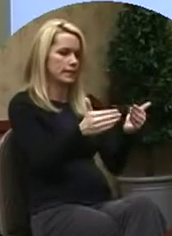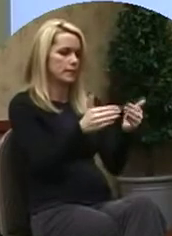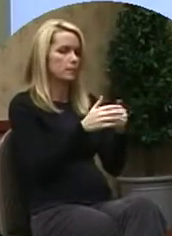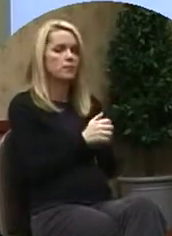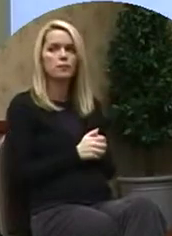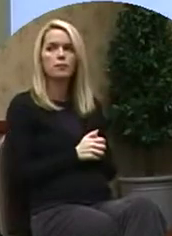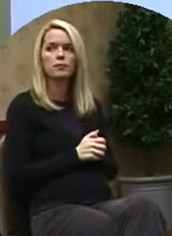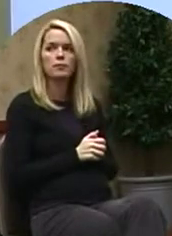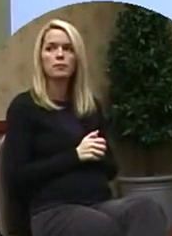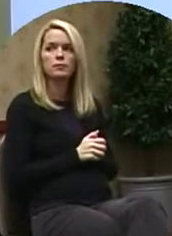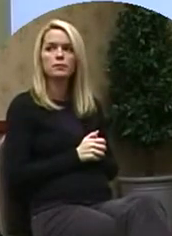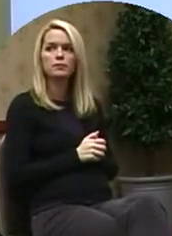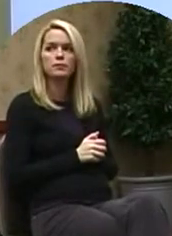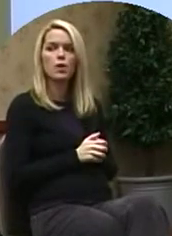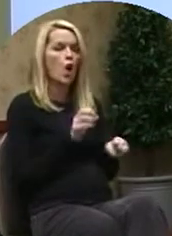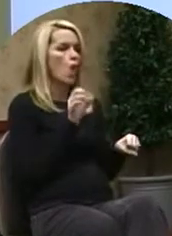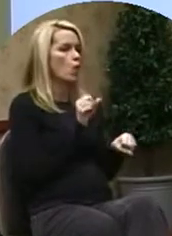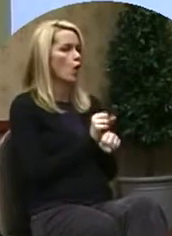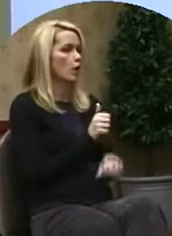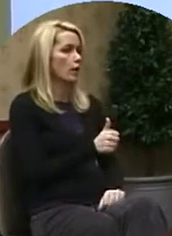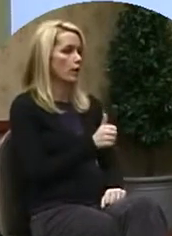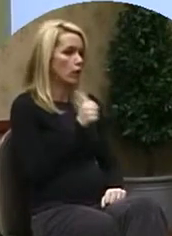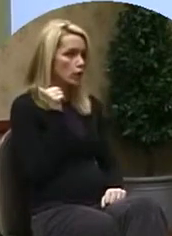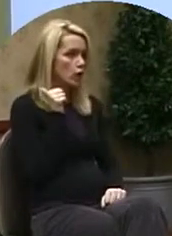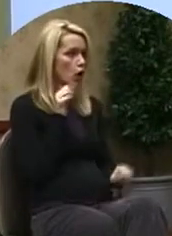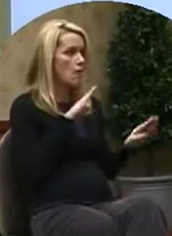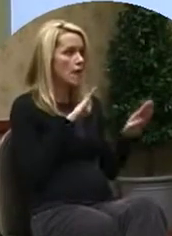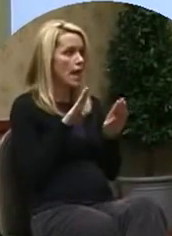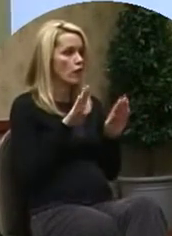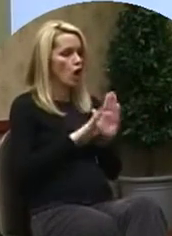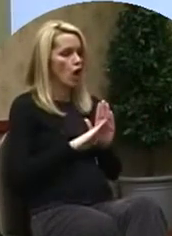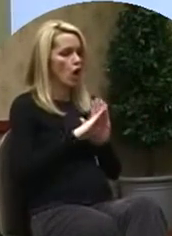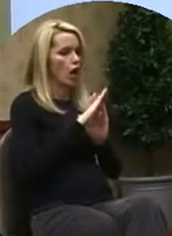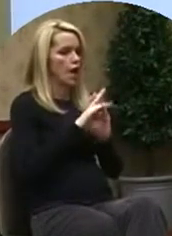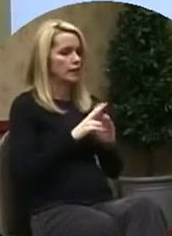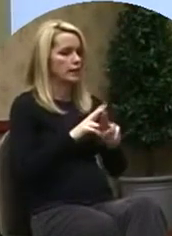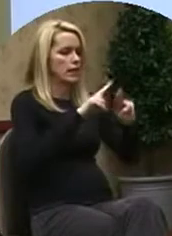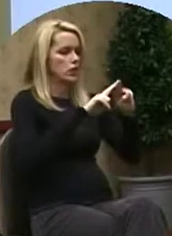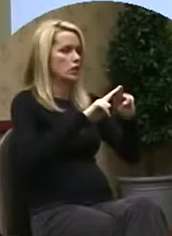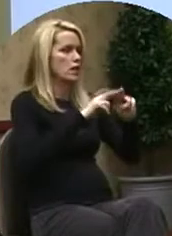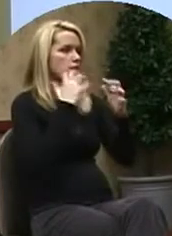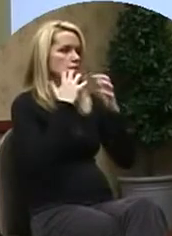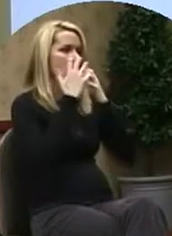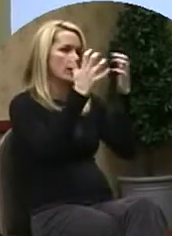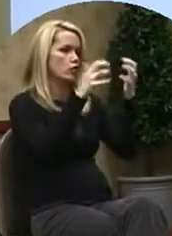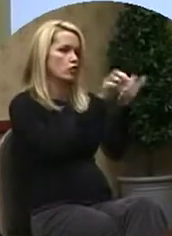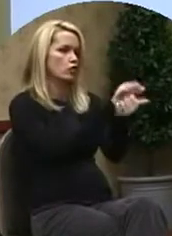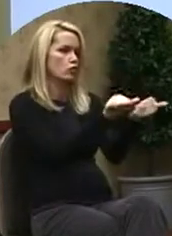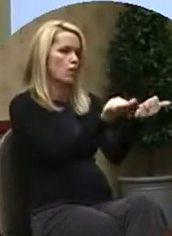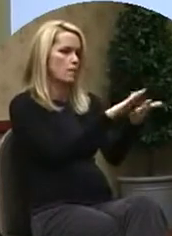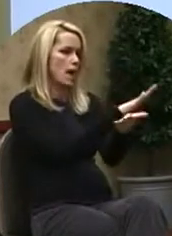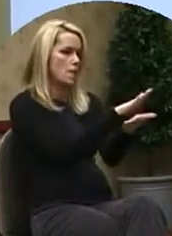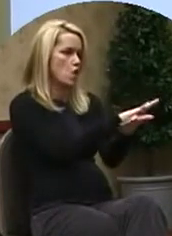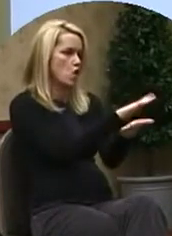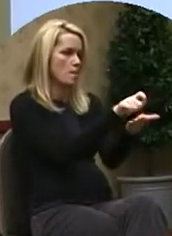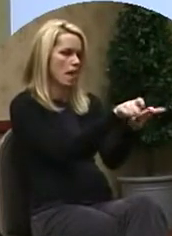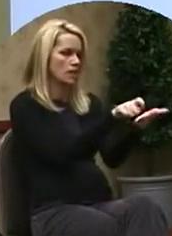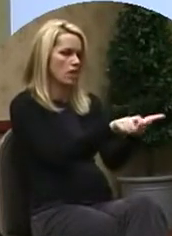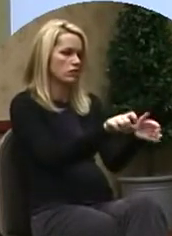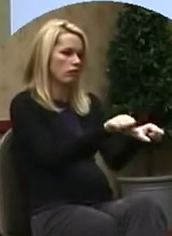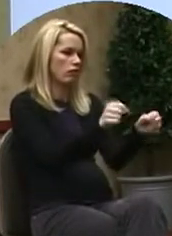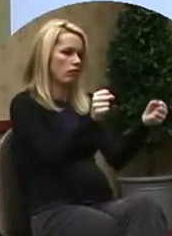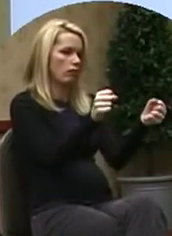behavior, work refusal, behavior escalation, which looks like yelling, crying, destroying paper and pencils. So now it goes more